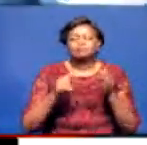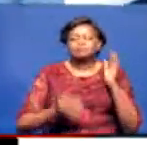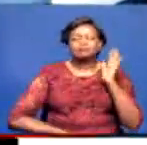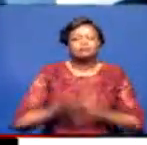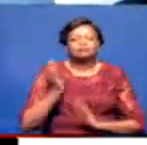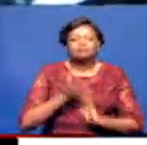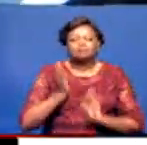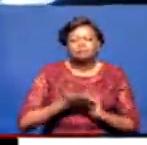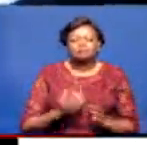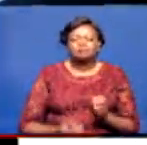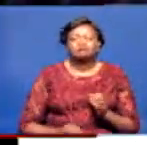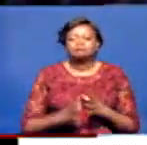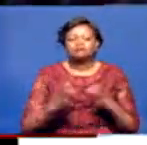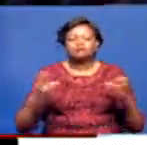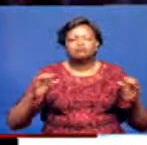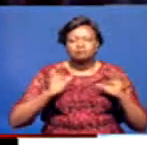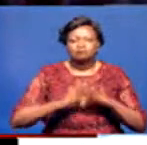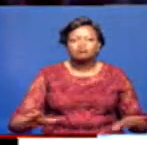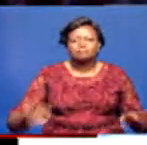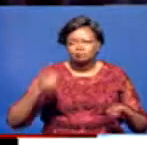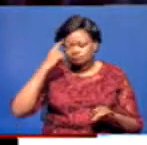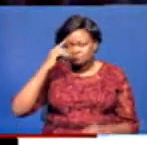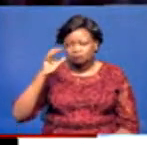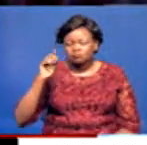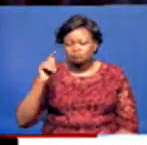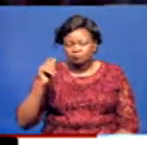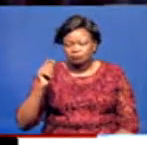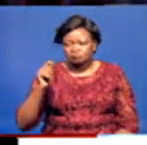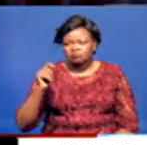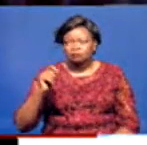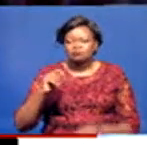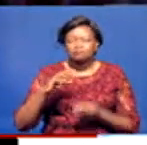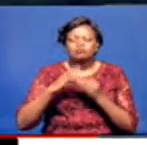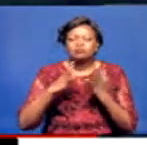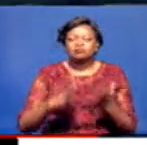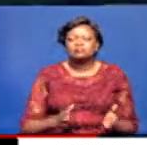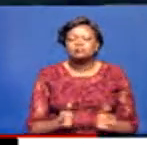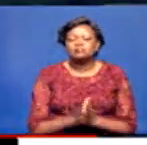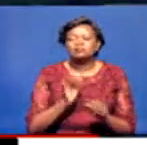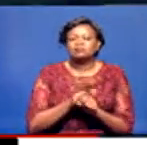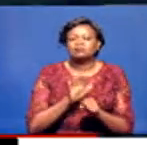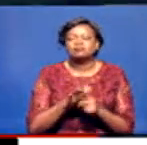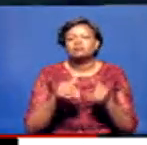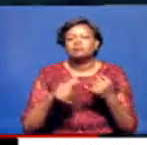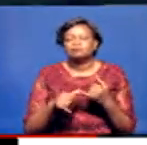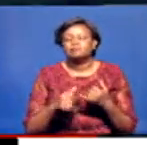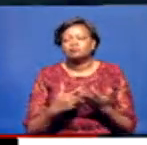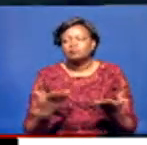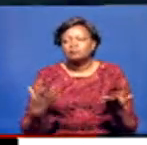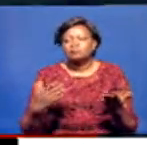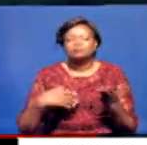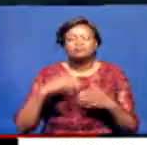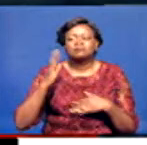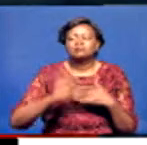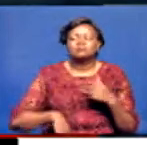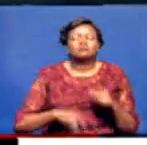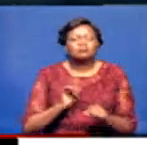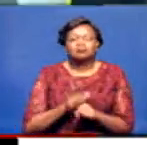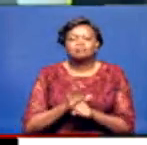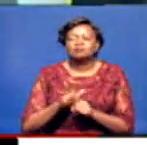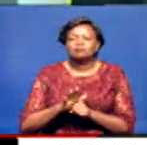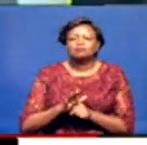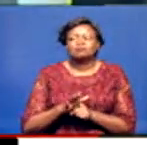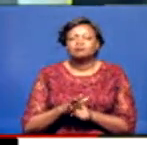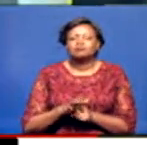for content creators, with over 400 Kenyan YouTube channels having over 100,000 subscribers each. With a